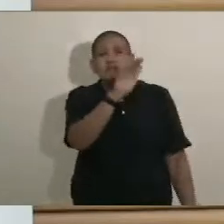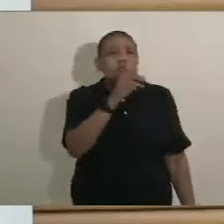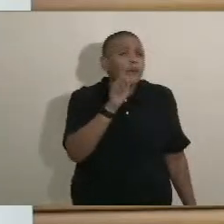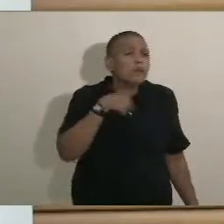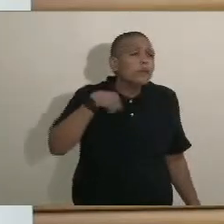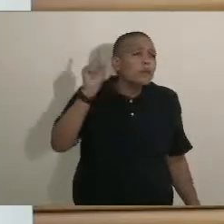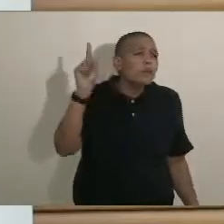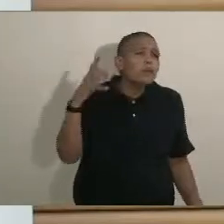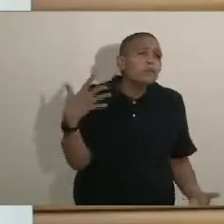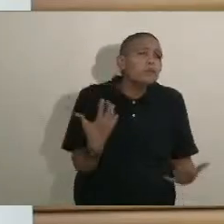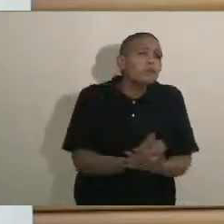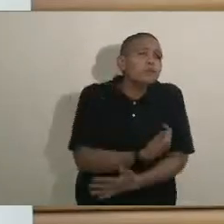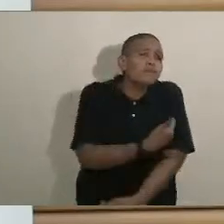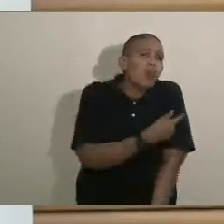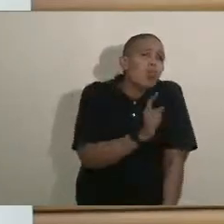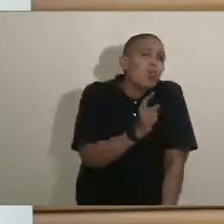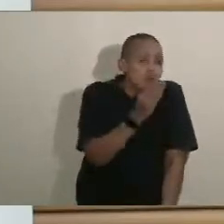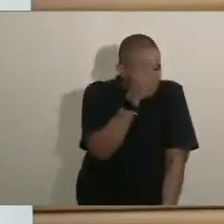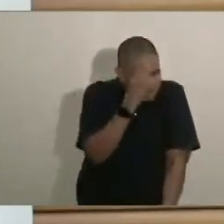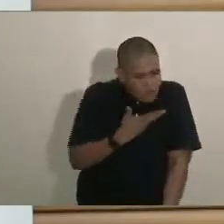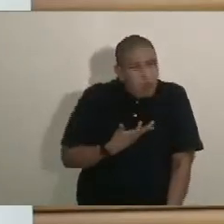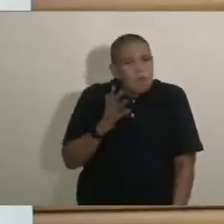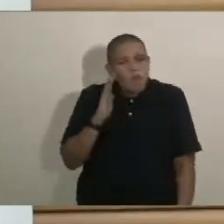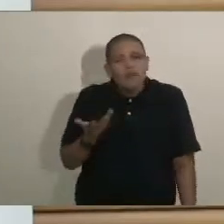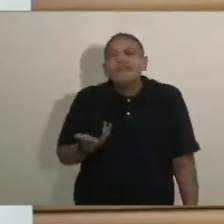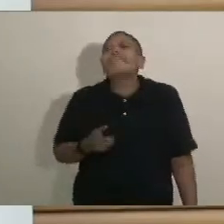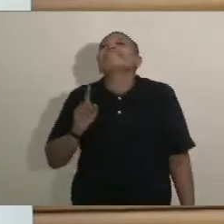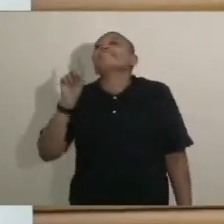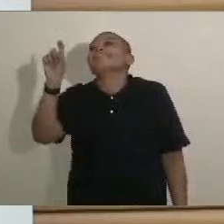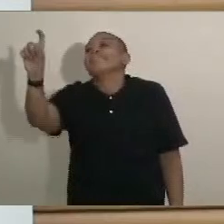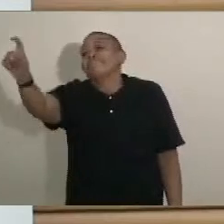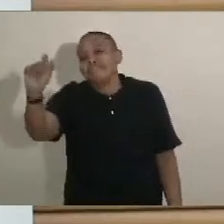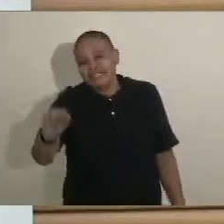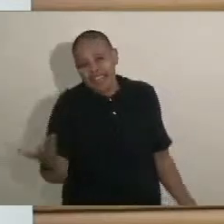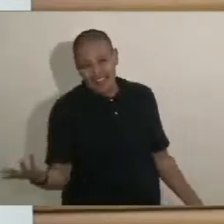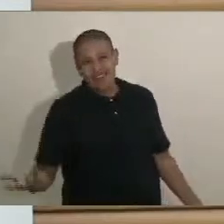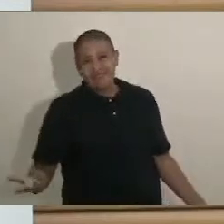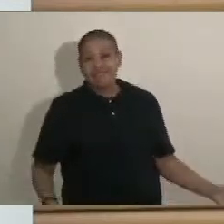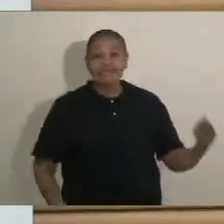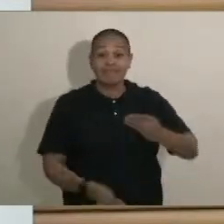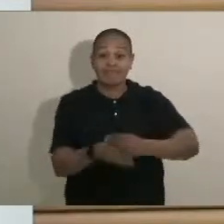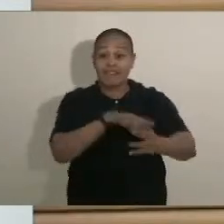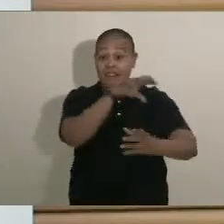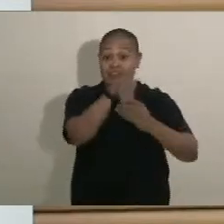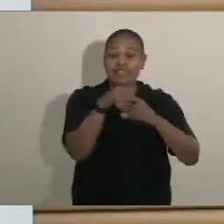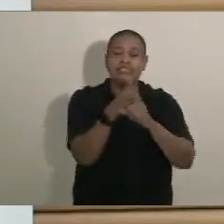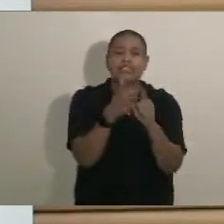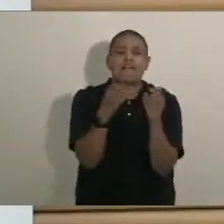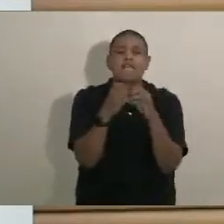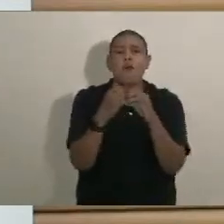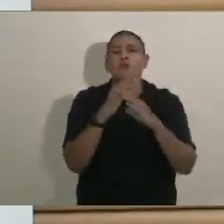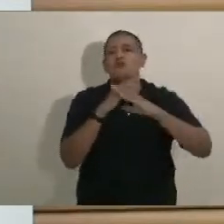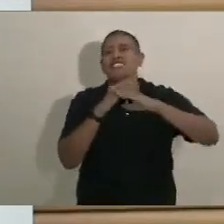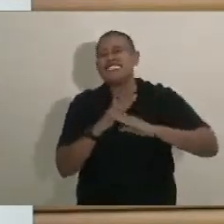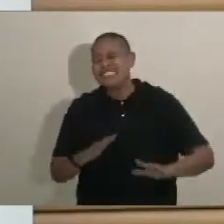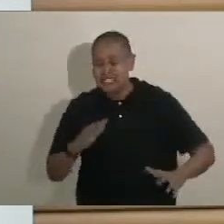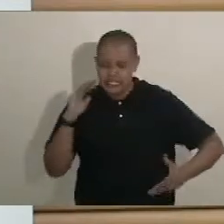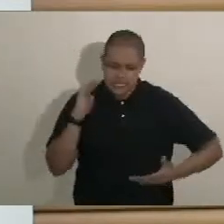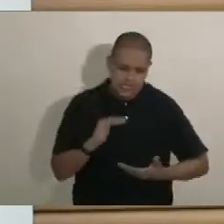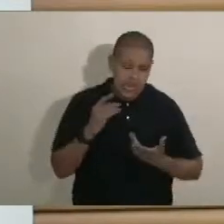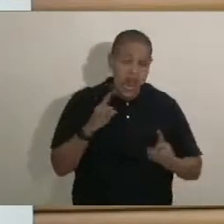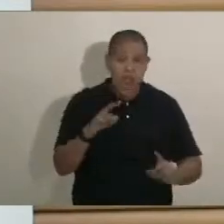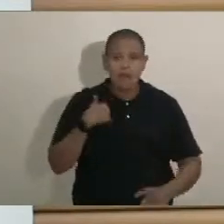the nearest vaccination center? There has been further, in closing, easing of restrictions as we seek